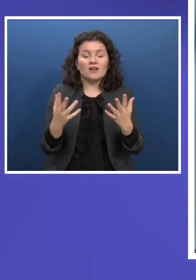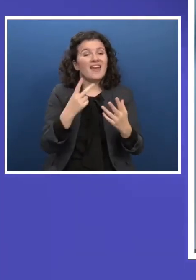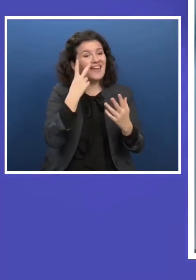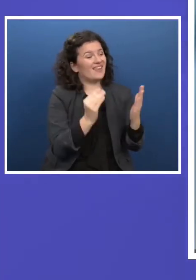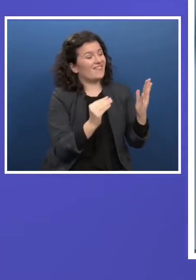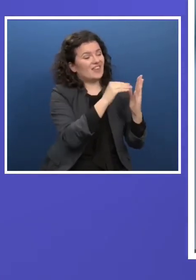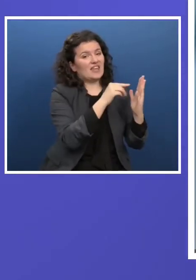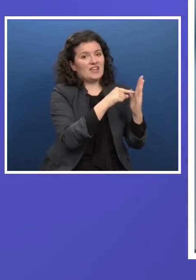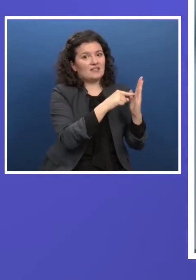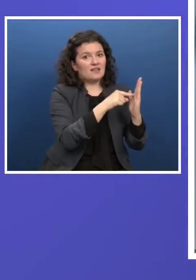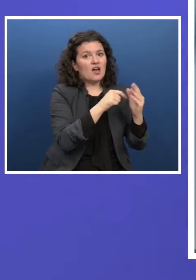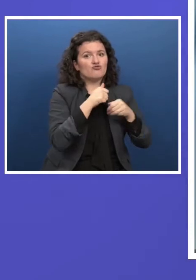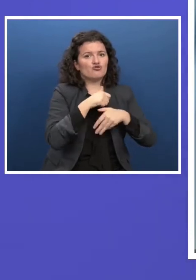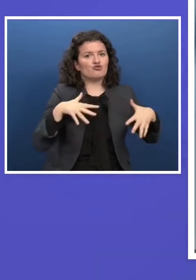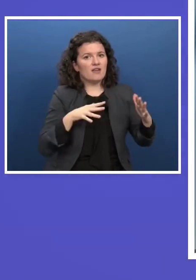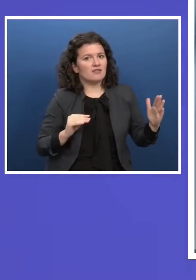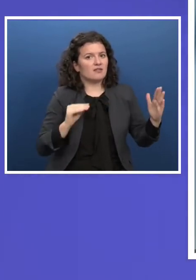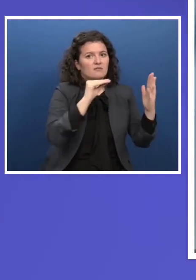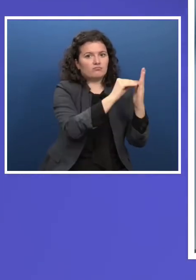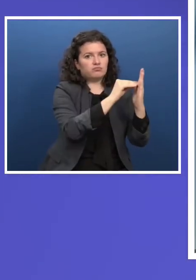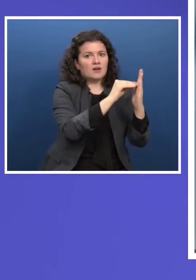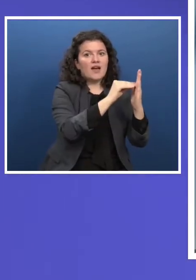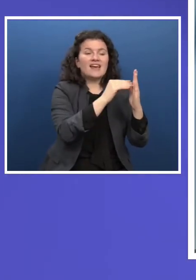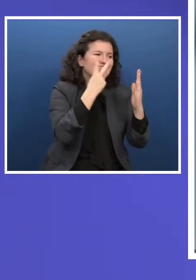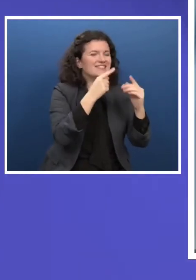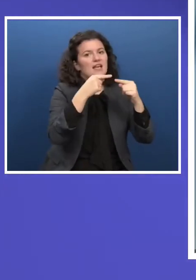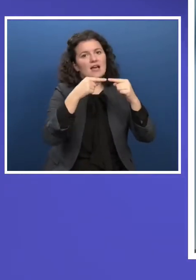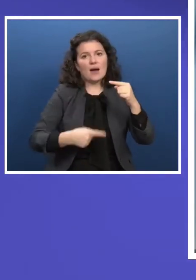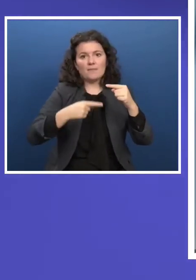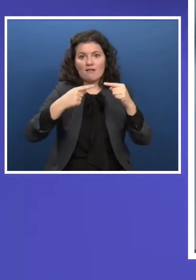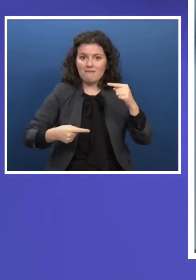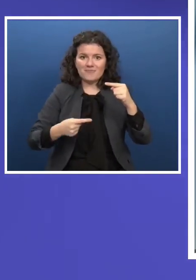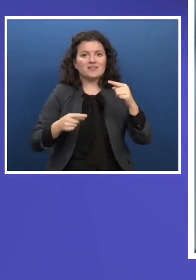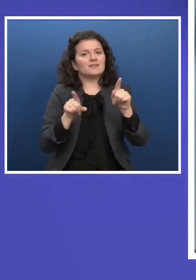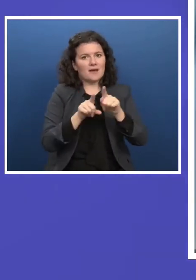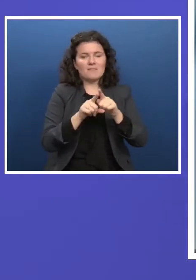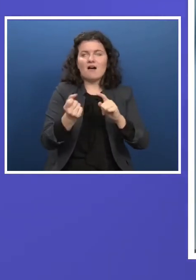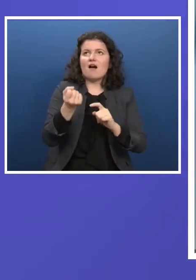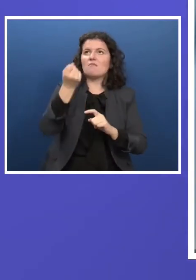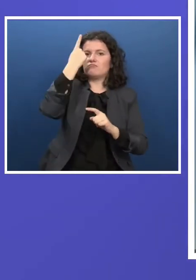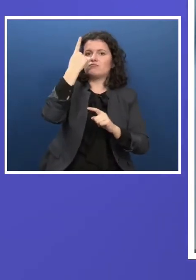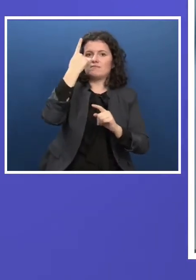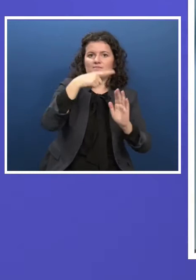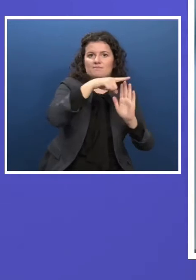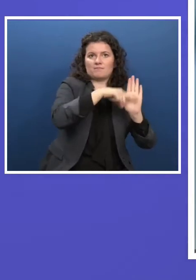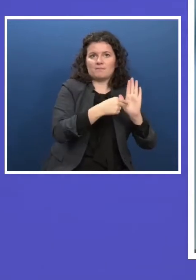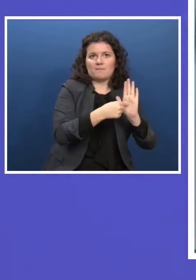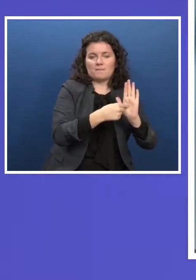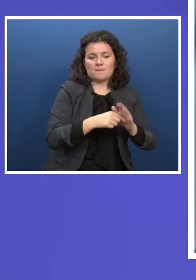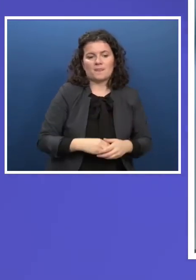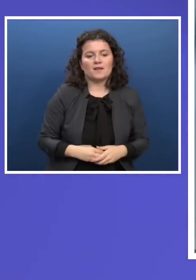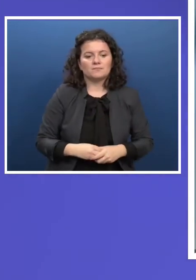gender gaps in the health workforce, but I will add also more broadly, not just from a human perspective, from a